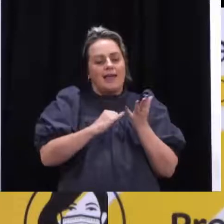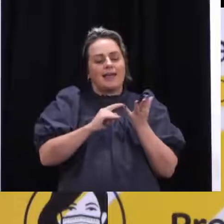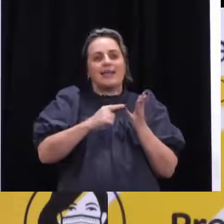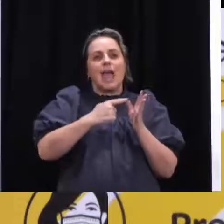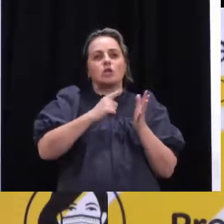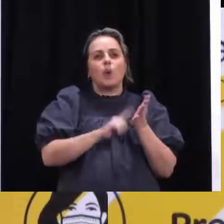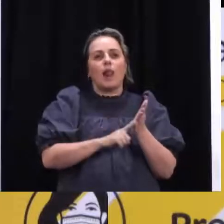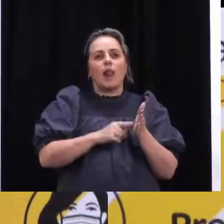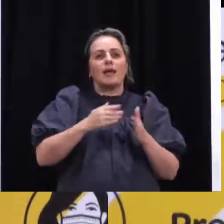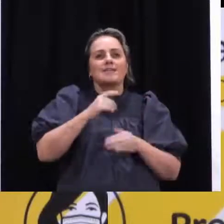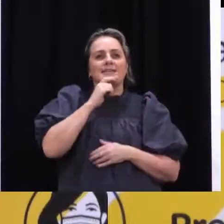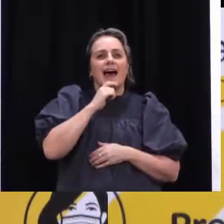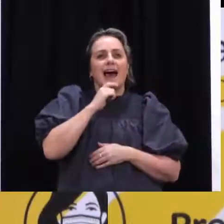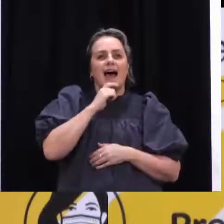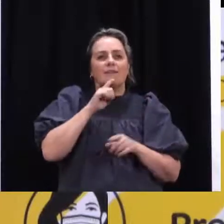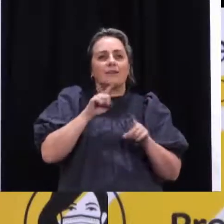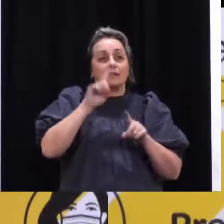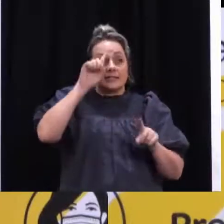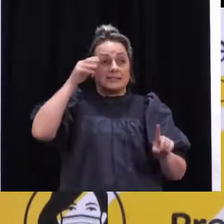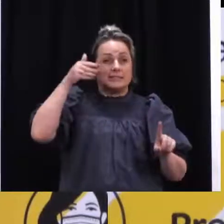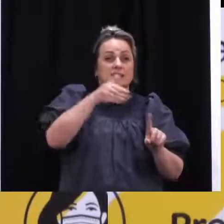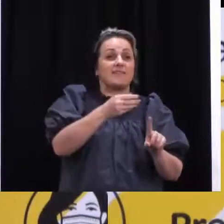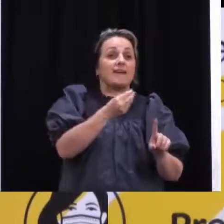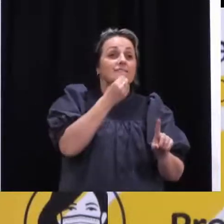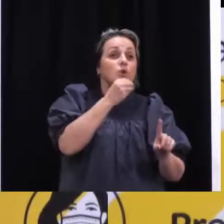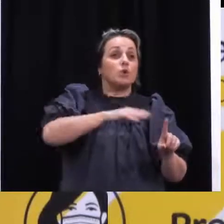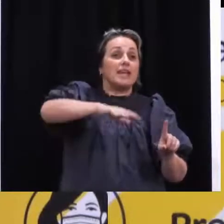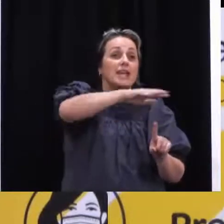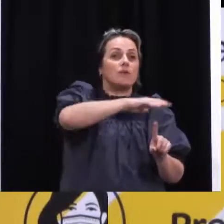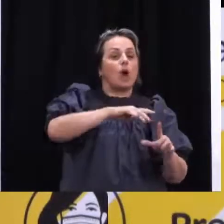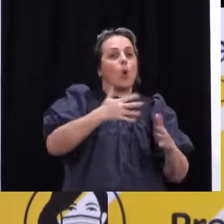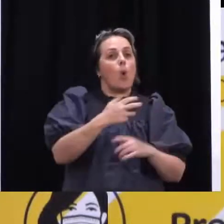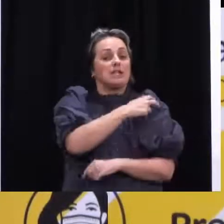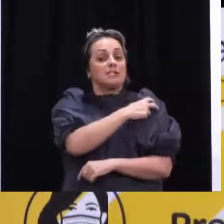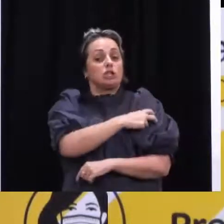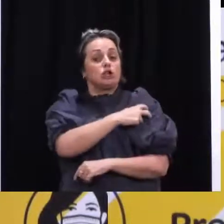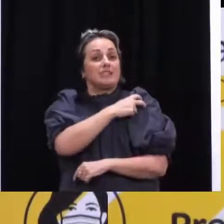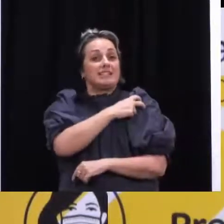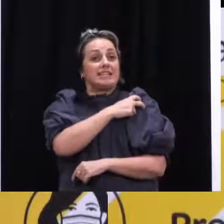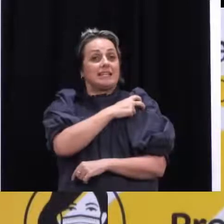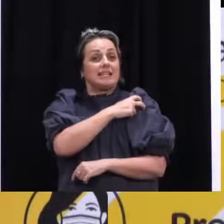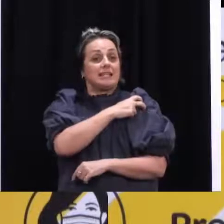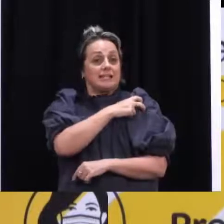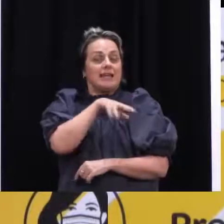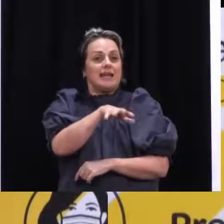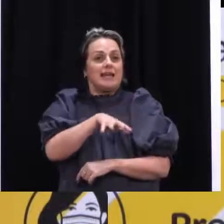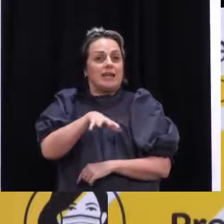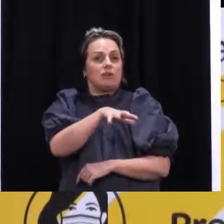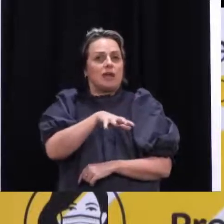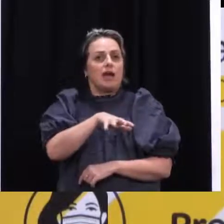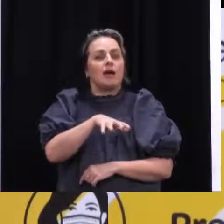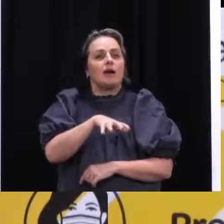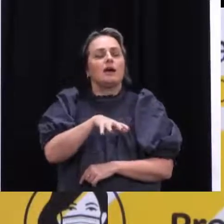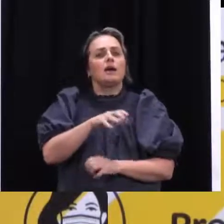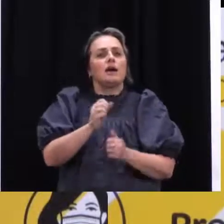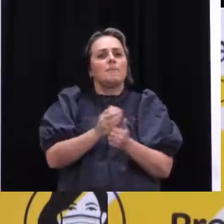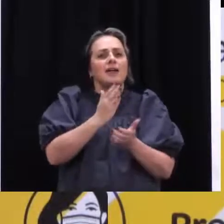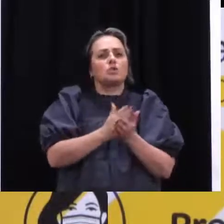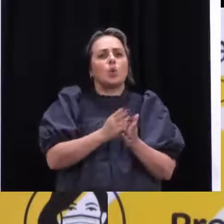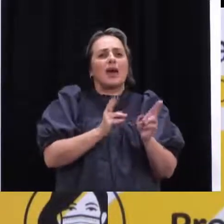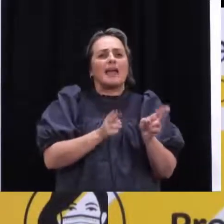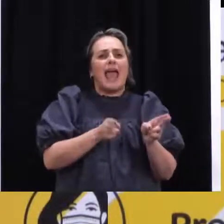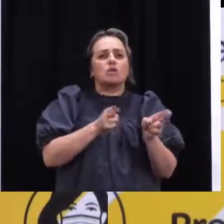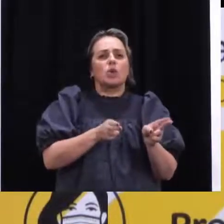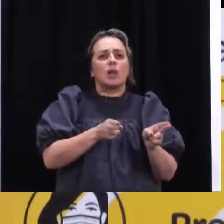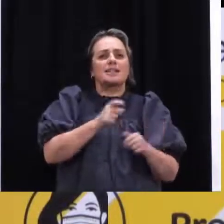food manufacturing distribution area and also in the security area, that you confine those casual employees to just